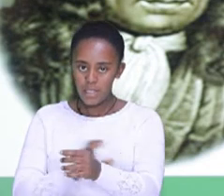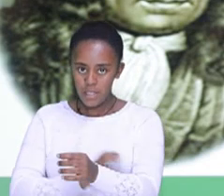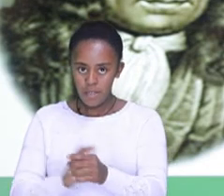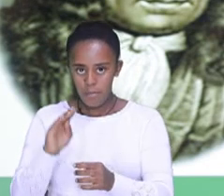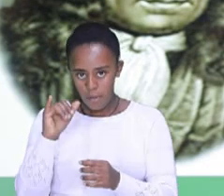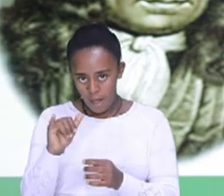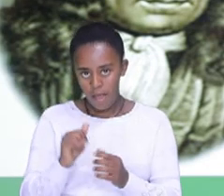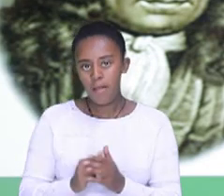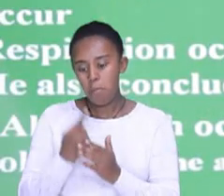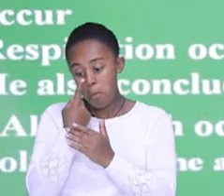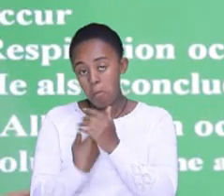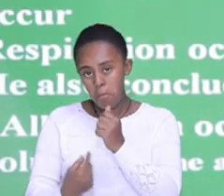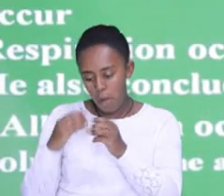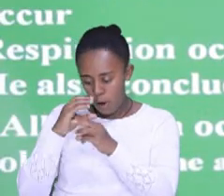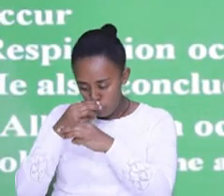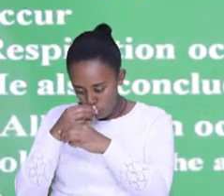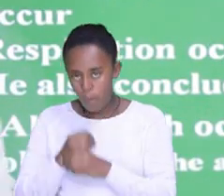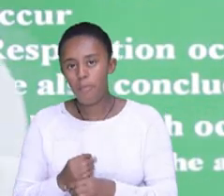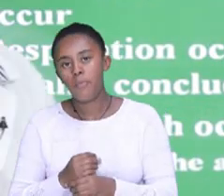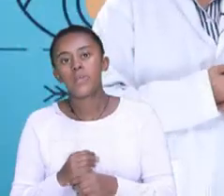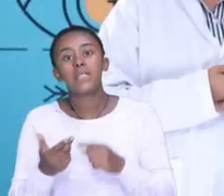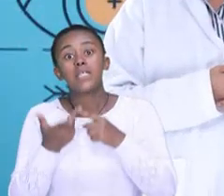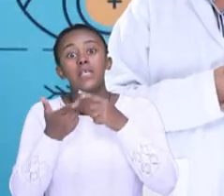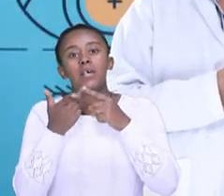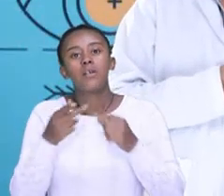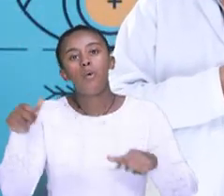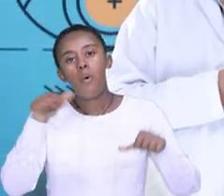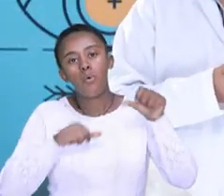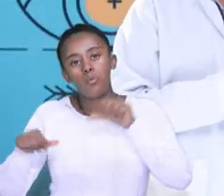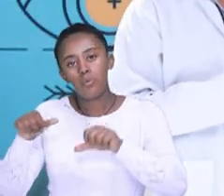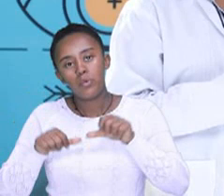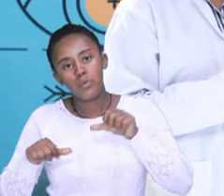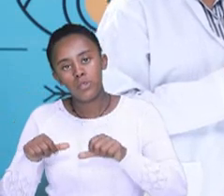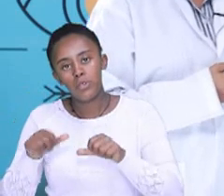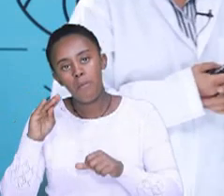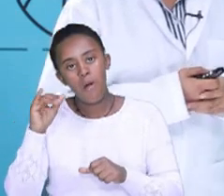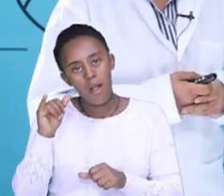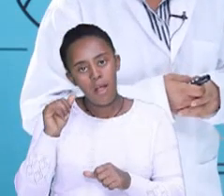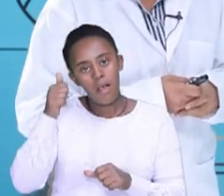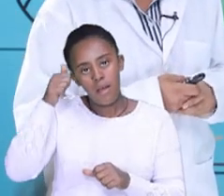his simple microscope. The third contribution was